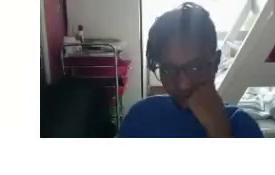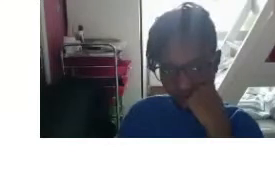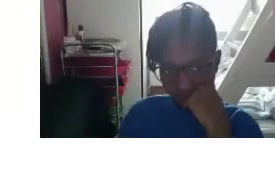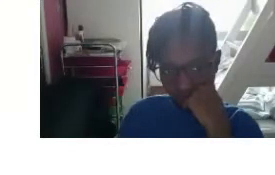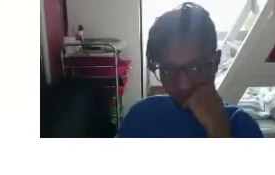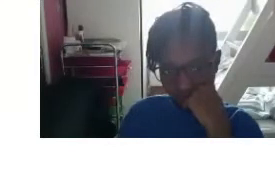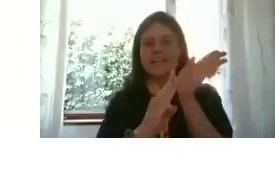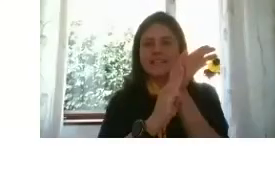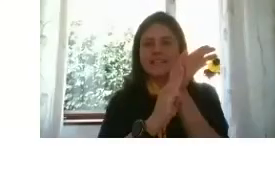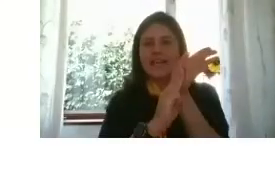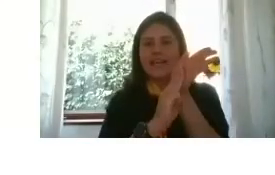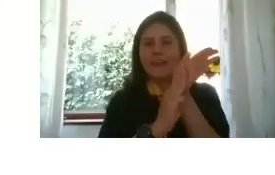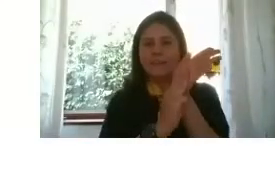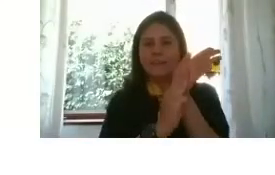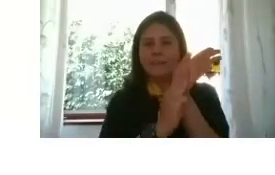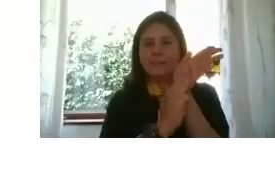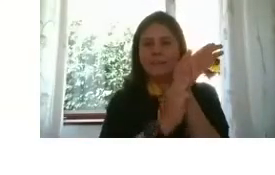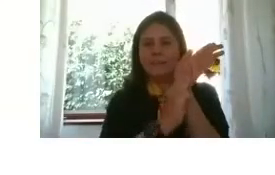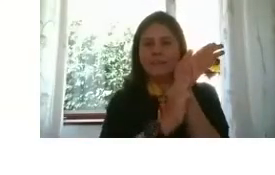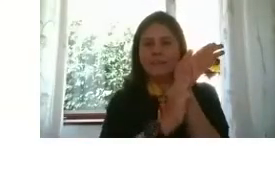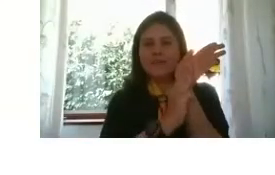That's it. Right-handed. M.